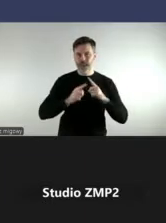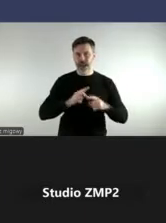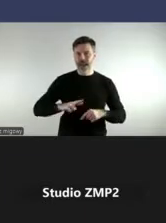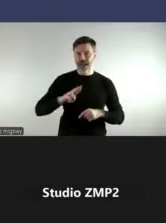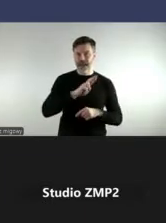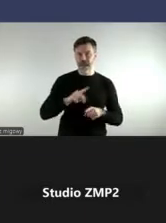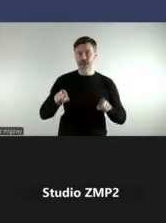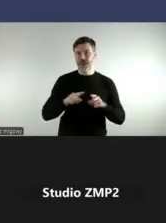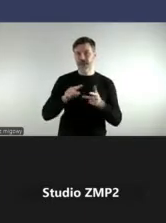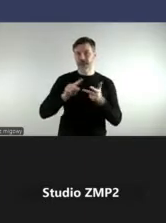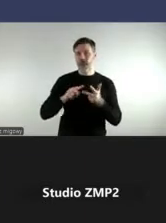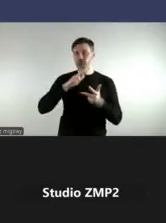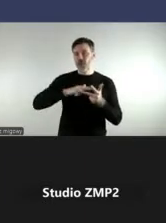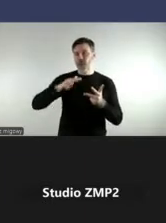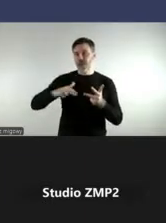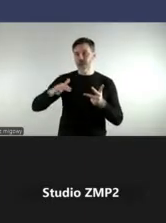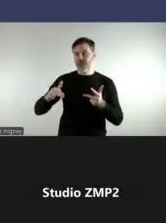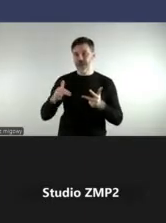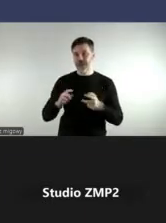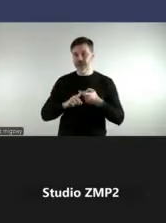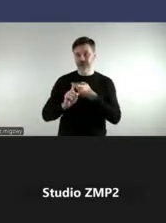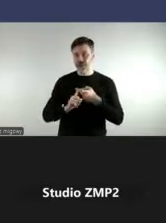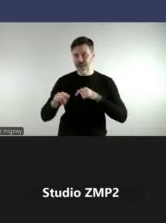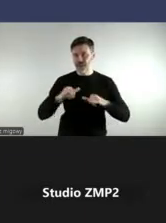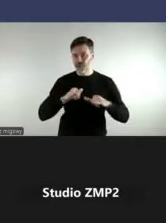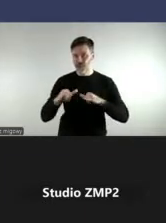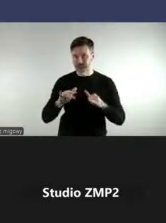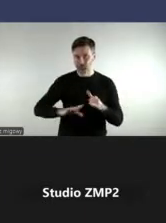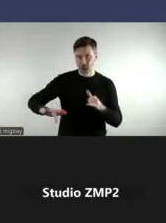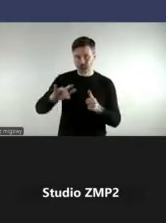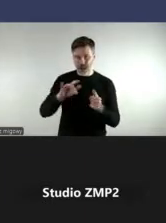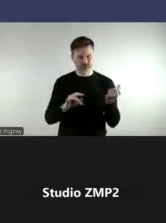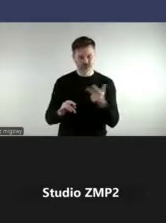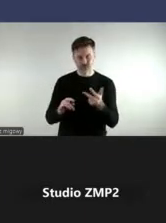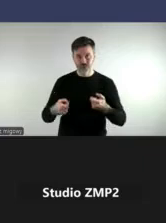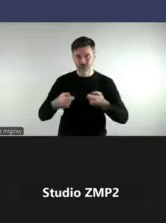Policy and the Norwegian Association of Local and Regional Authorities.